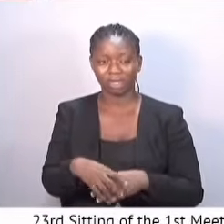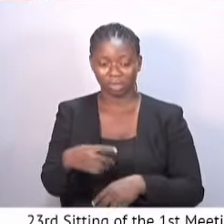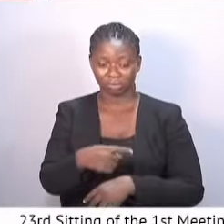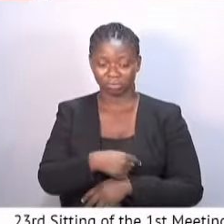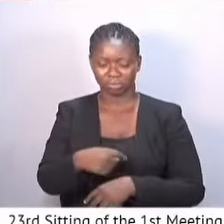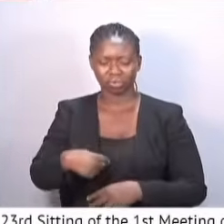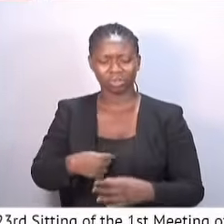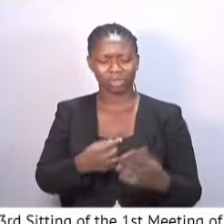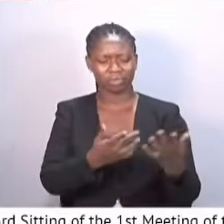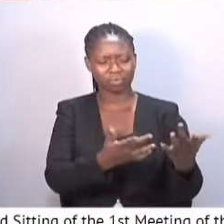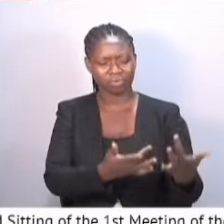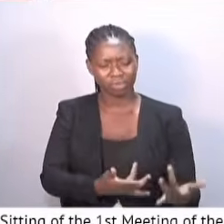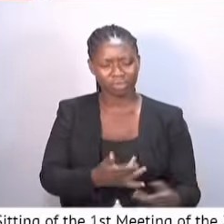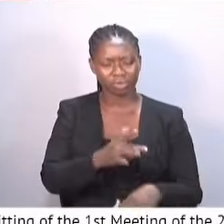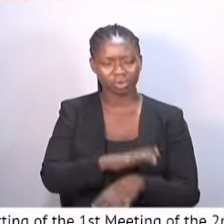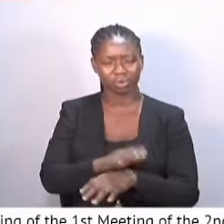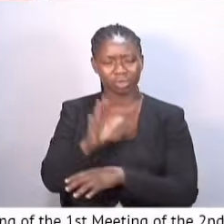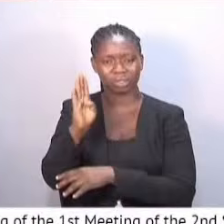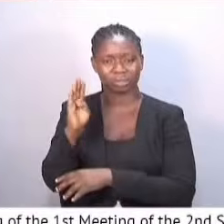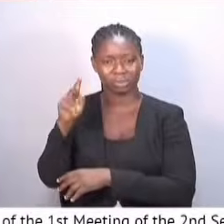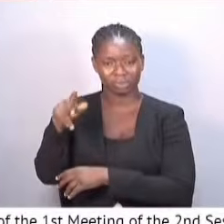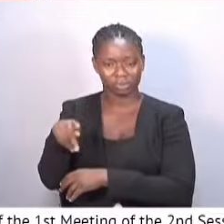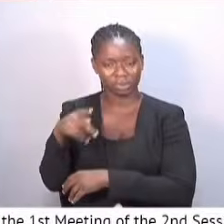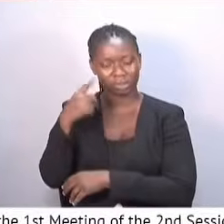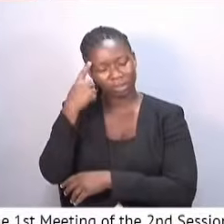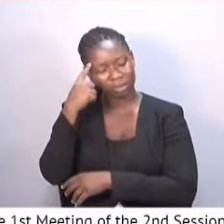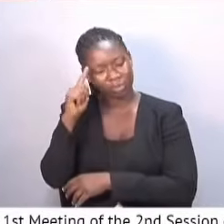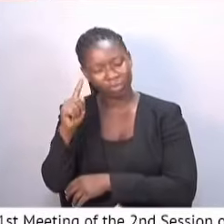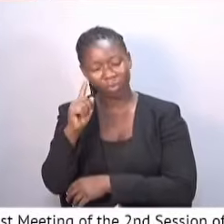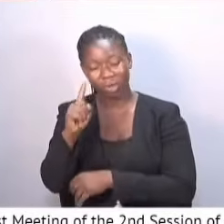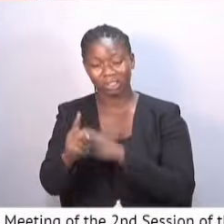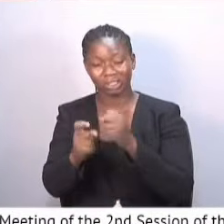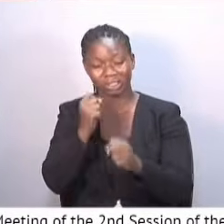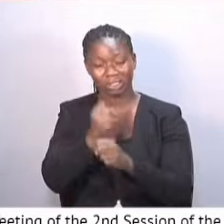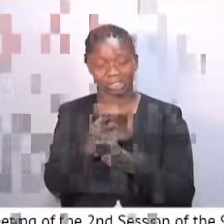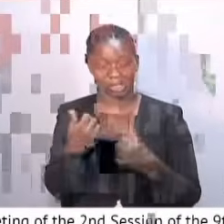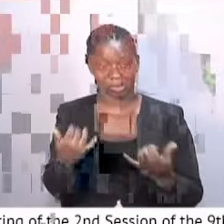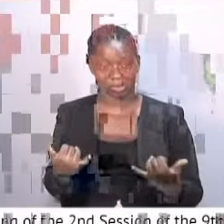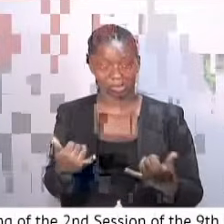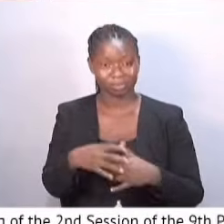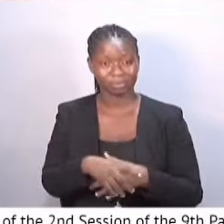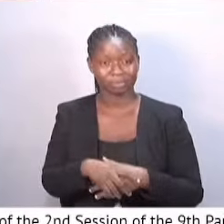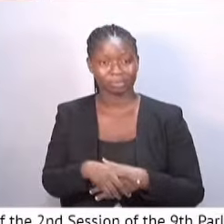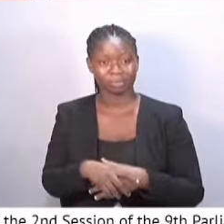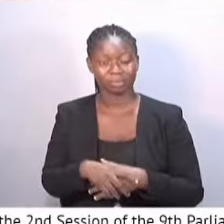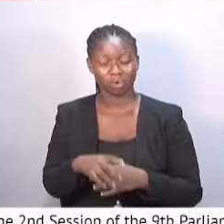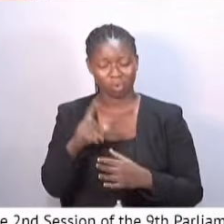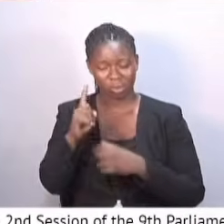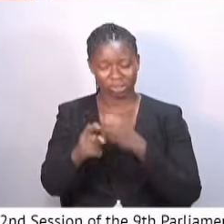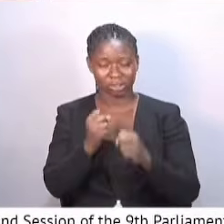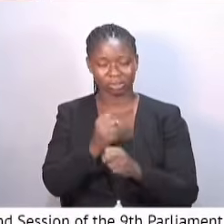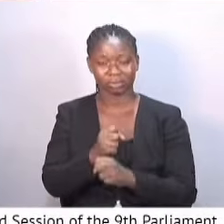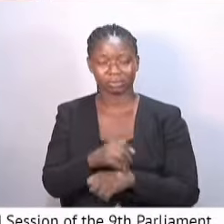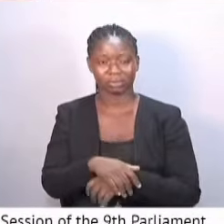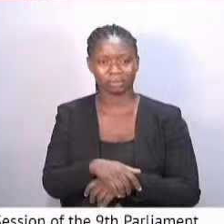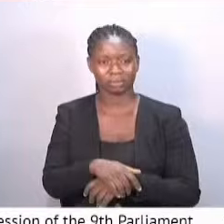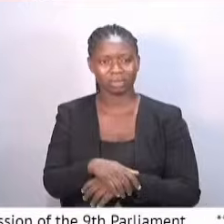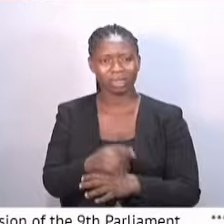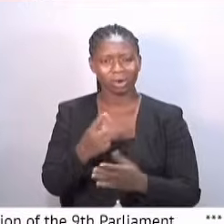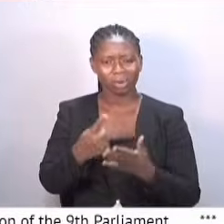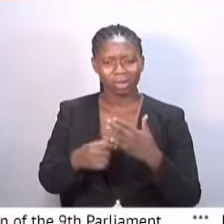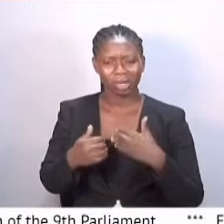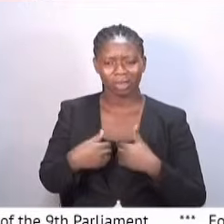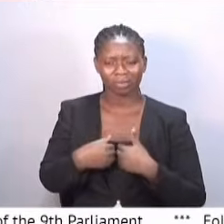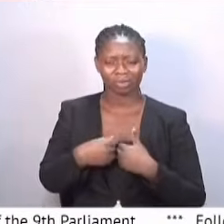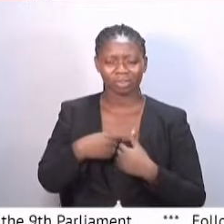We have been waiting on the BP for a year now. A year. What has